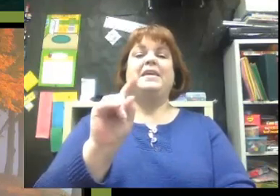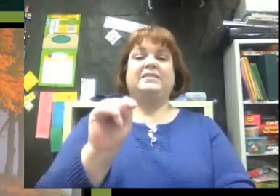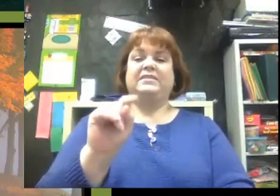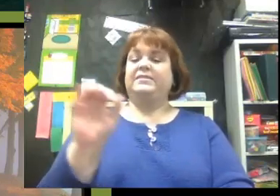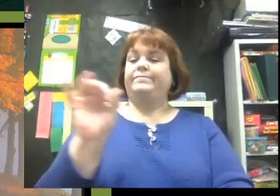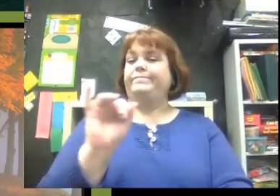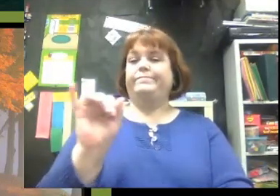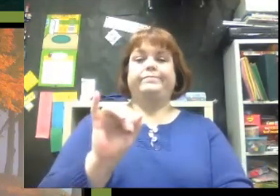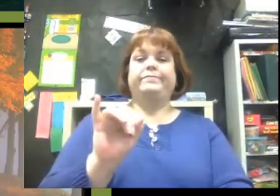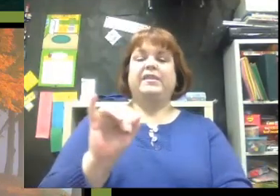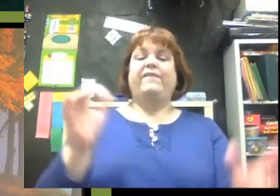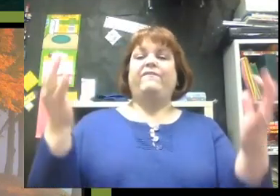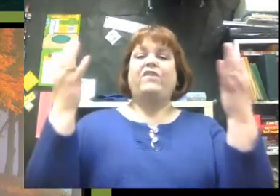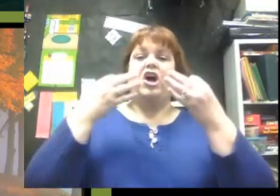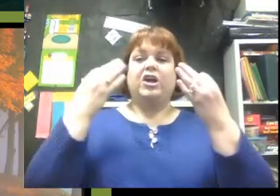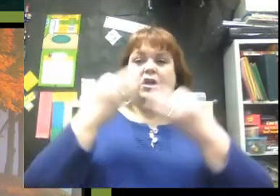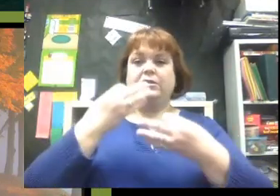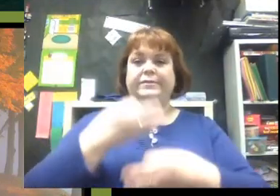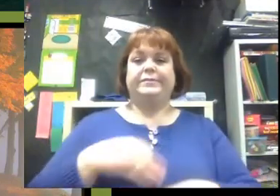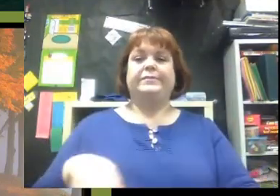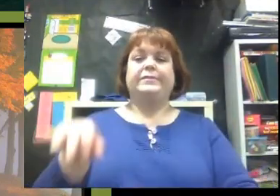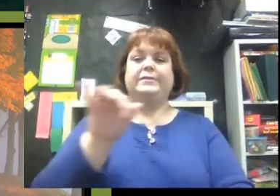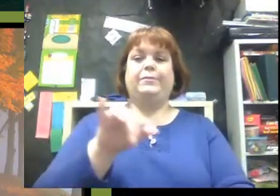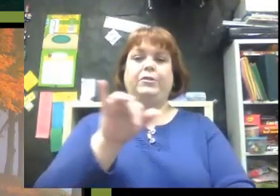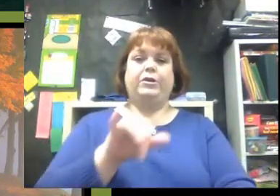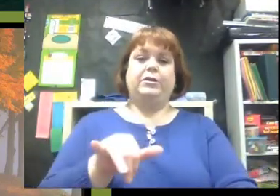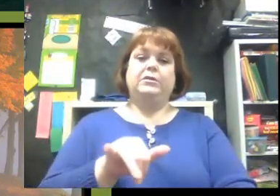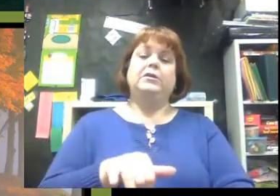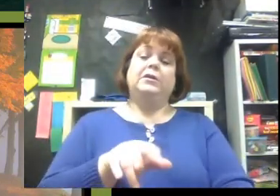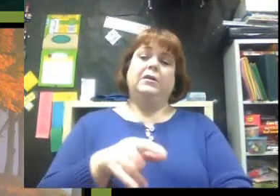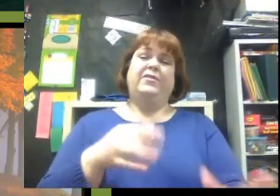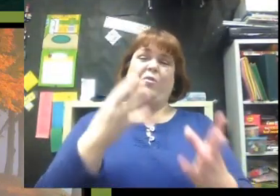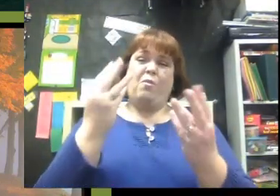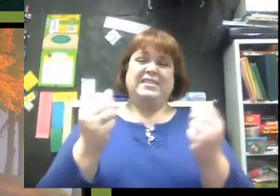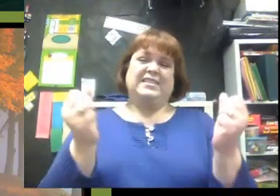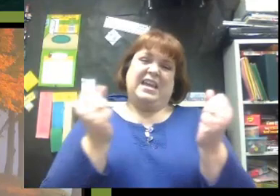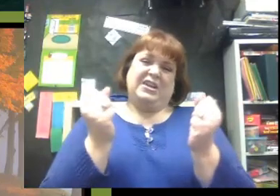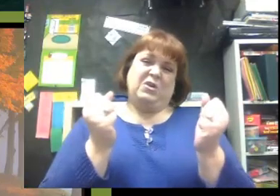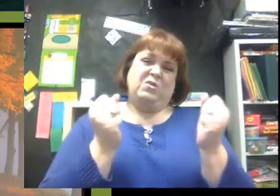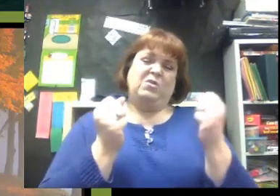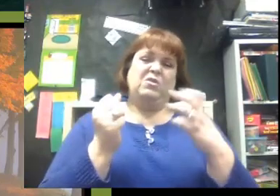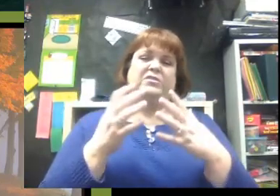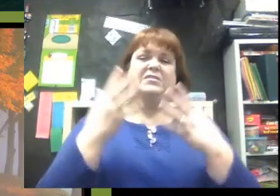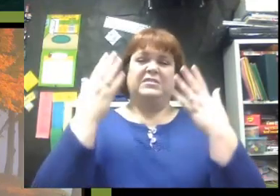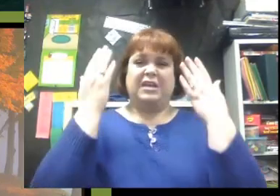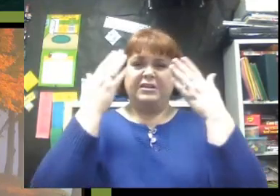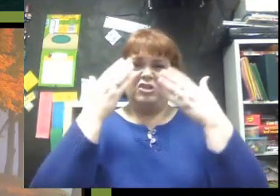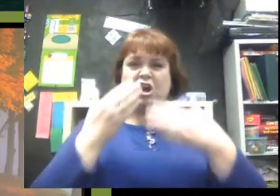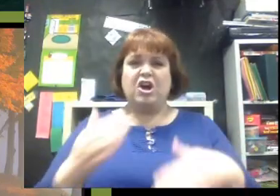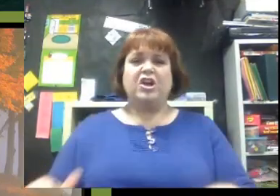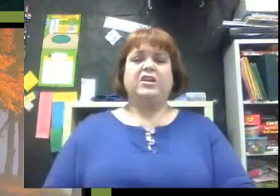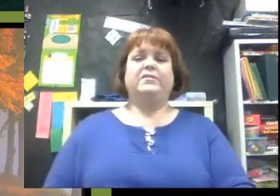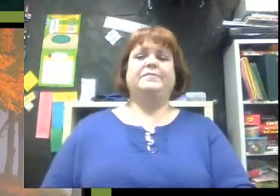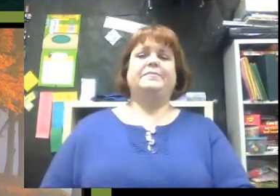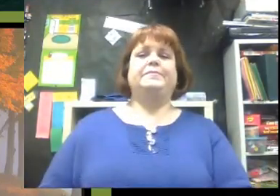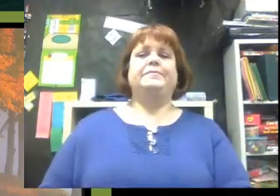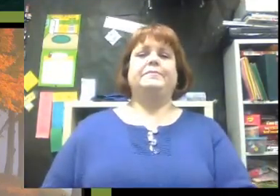Mist, fog, similar. Wet, kind of cold, it's kind of dark.